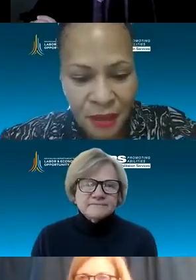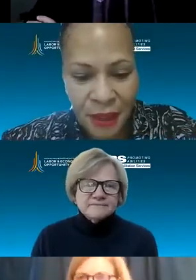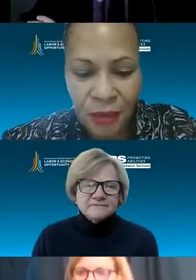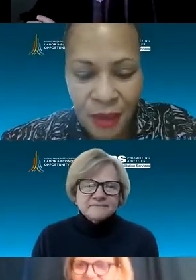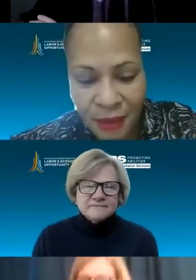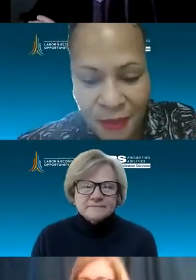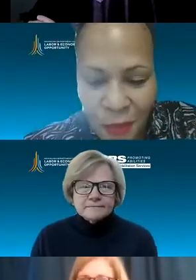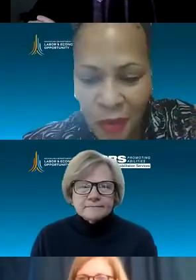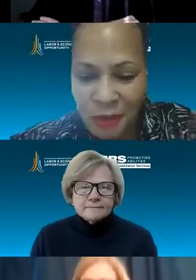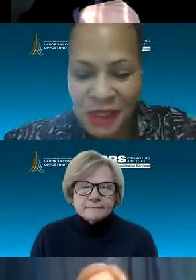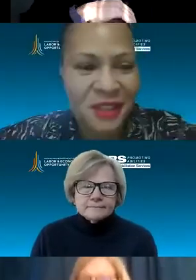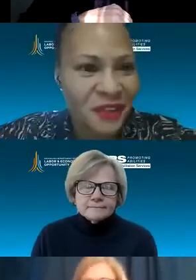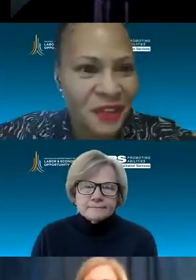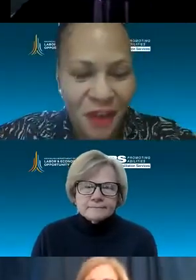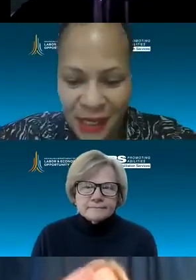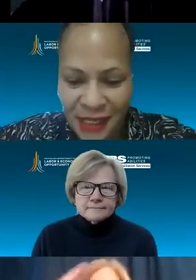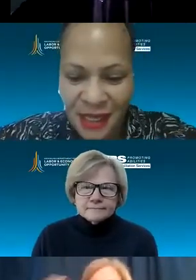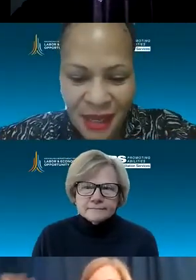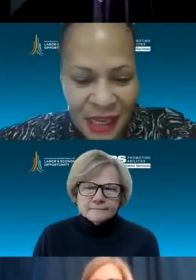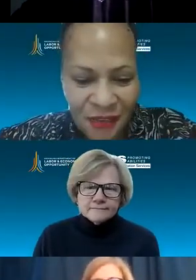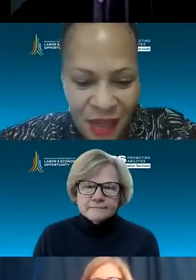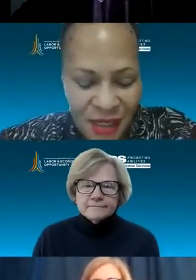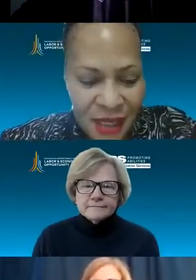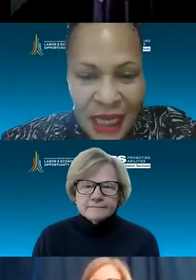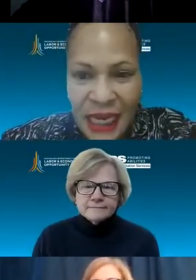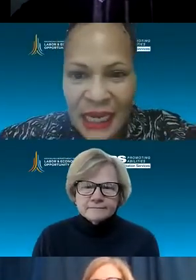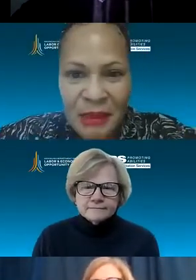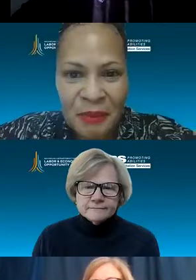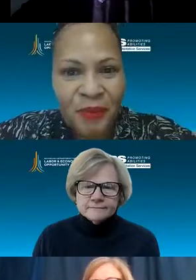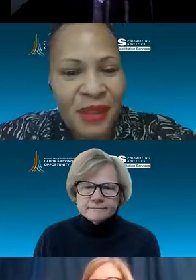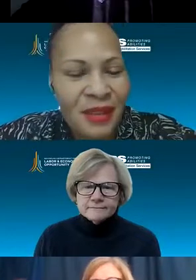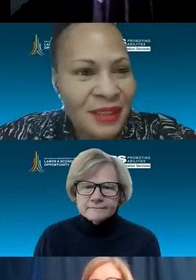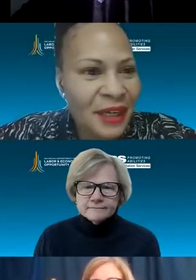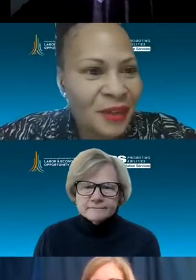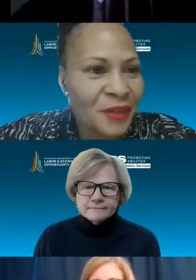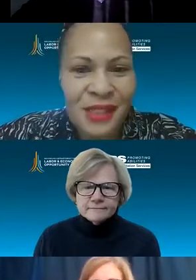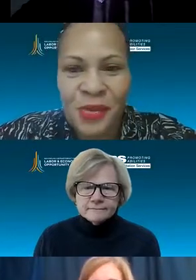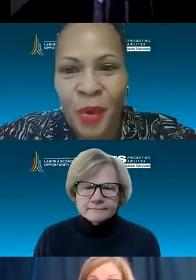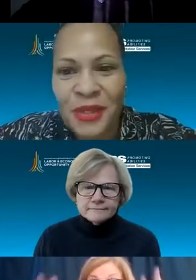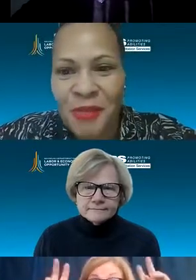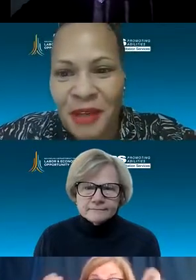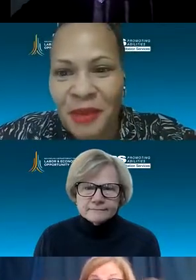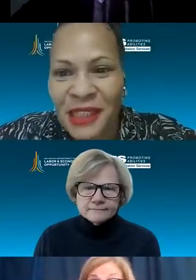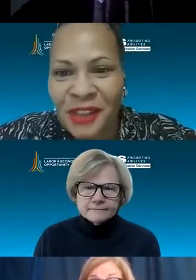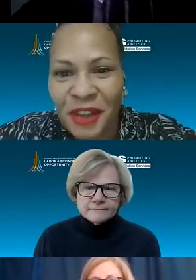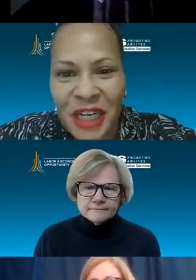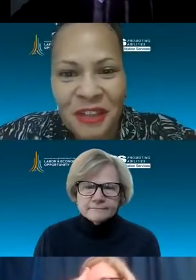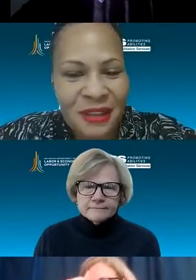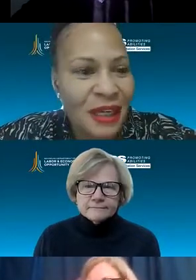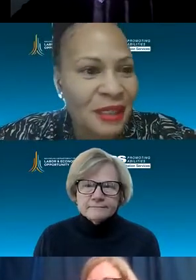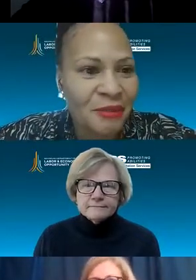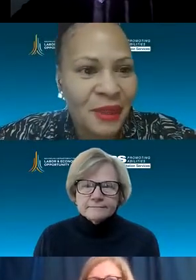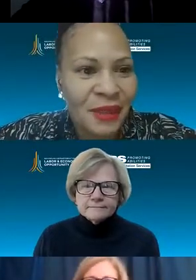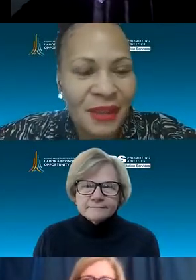Okay, so hello and welcome to the First Friday event. The title is Work Smart, Protect Your